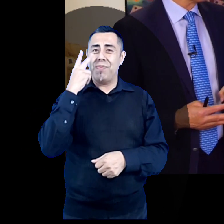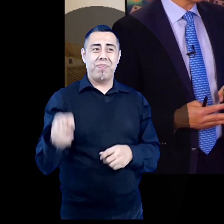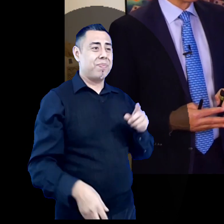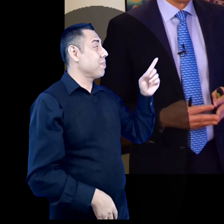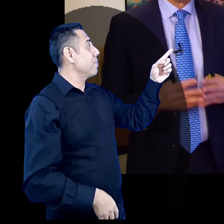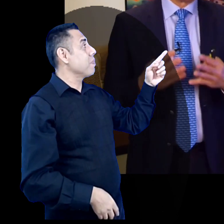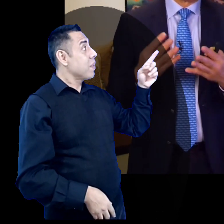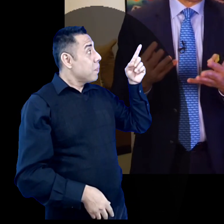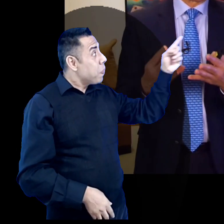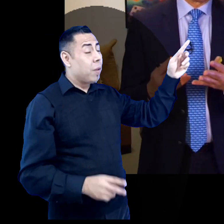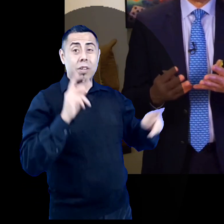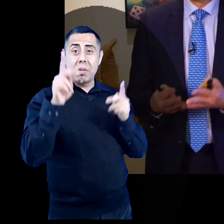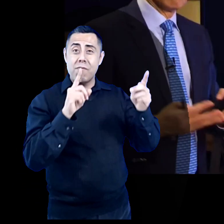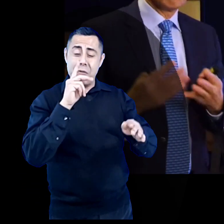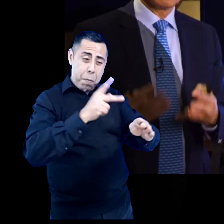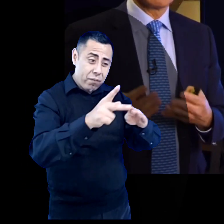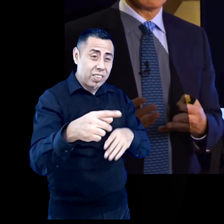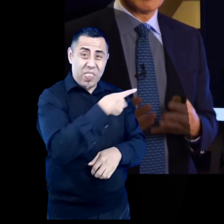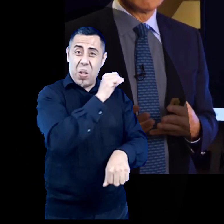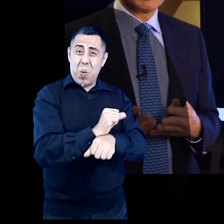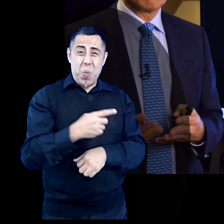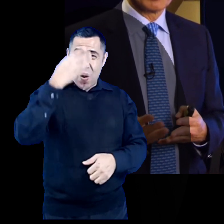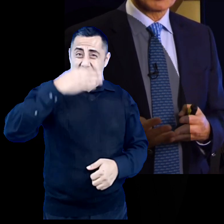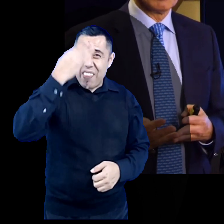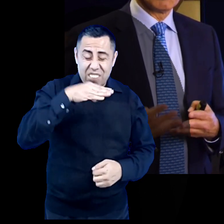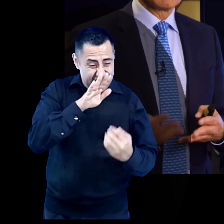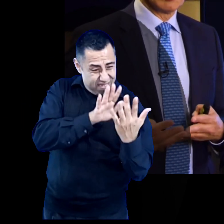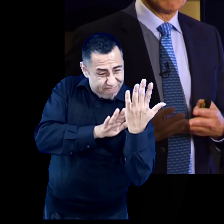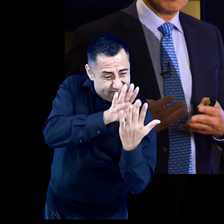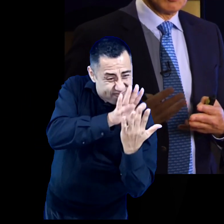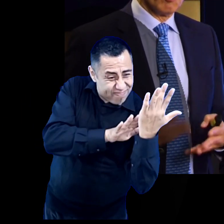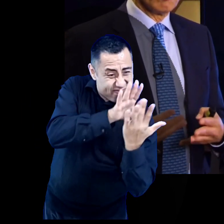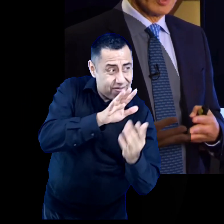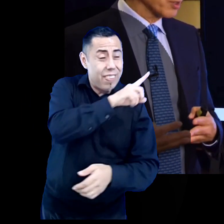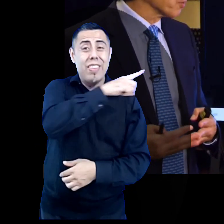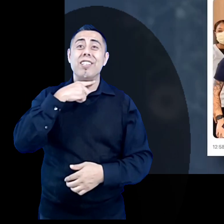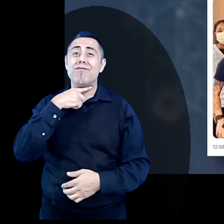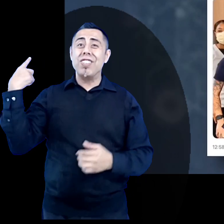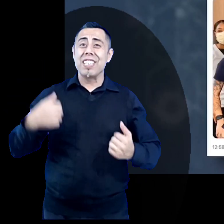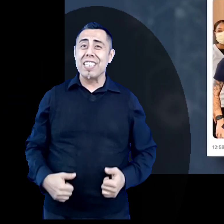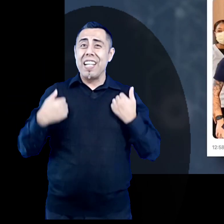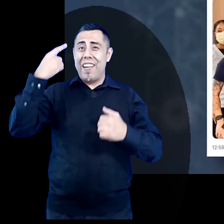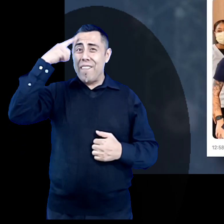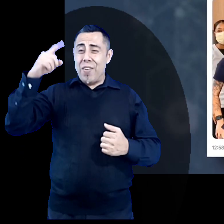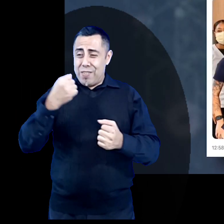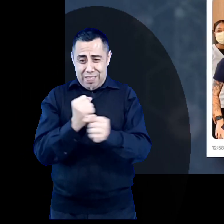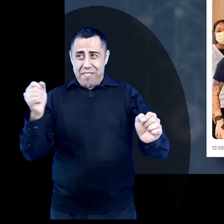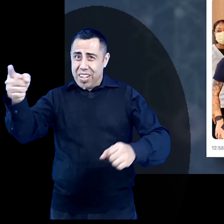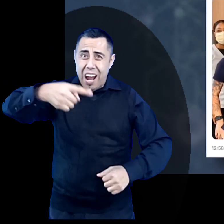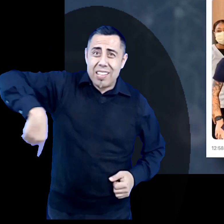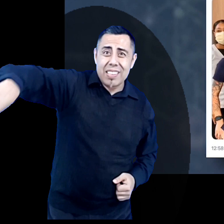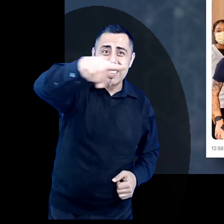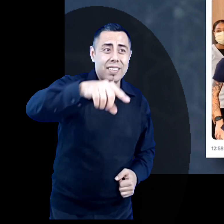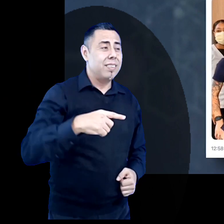these professionals who are on the front line, and they put their lives at risk to save all of us. And this statement says,